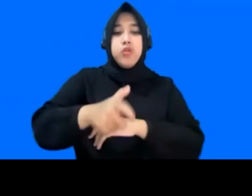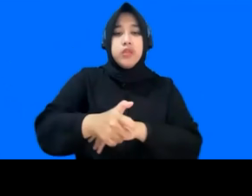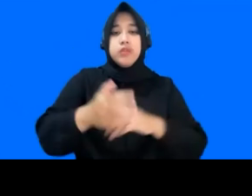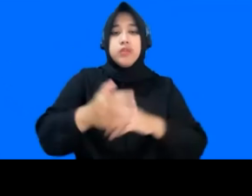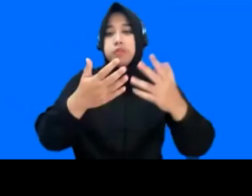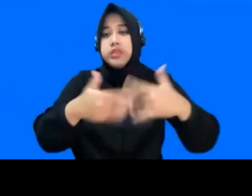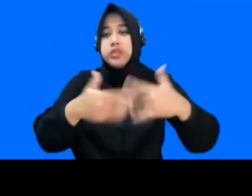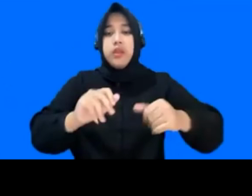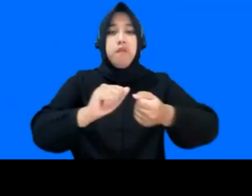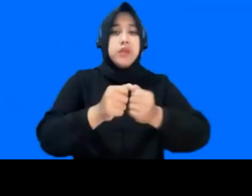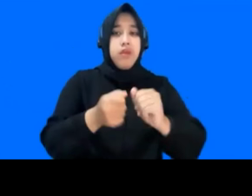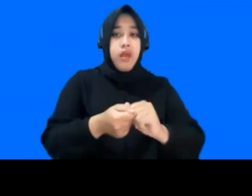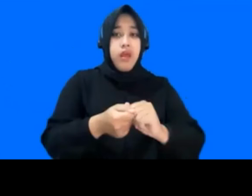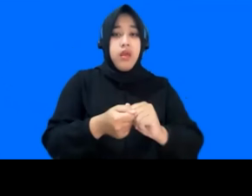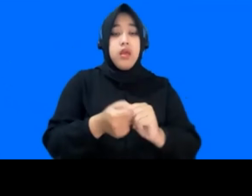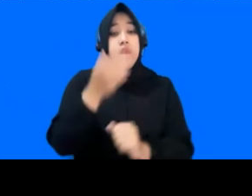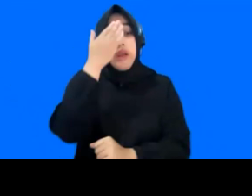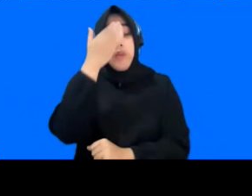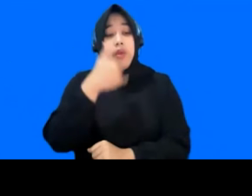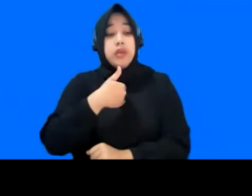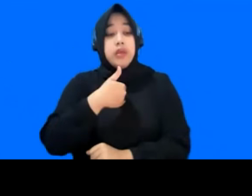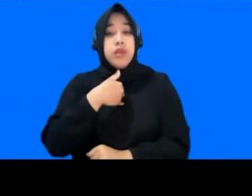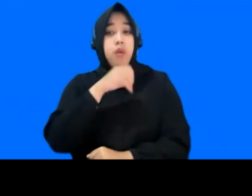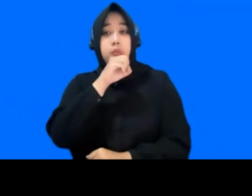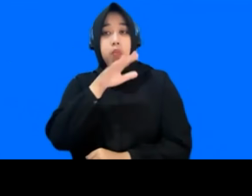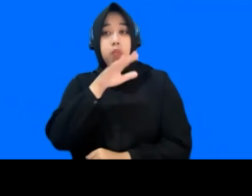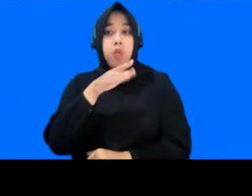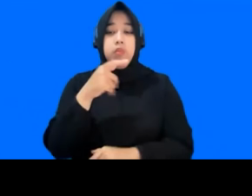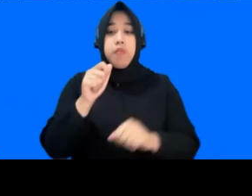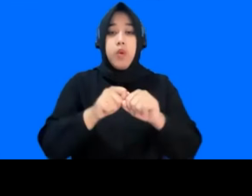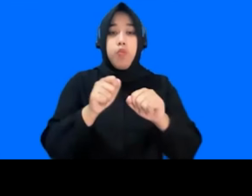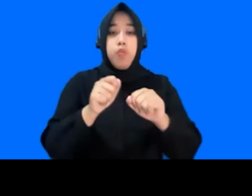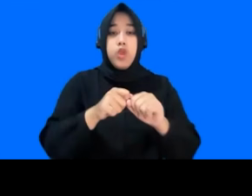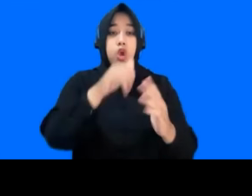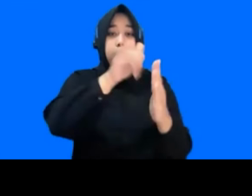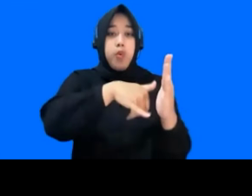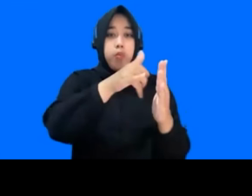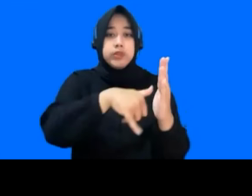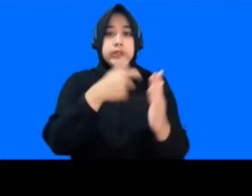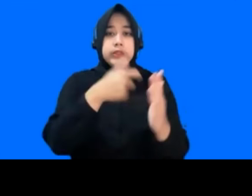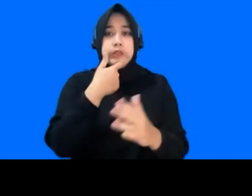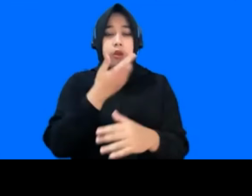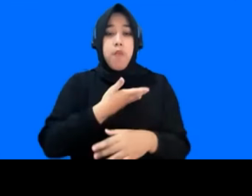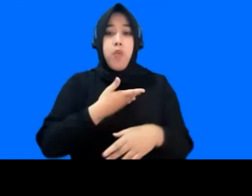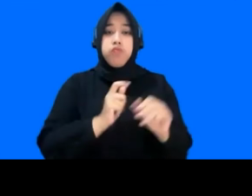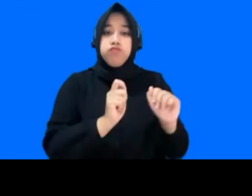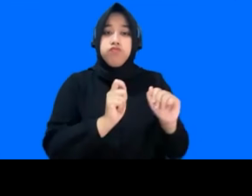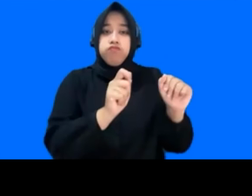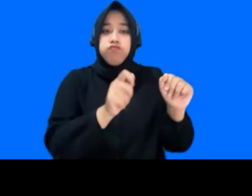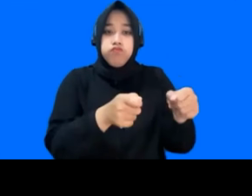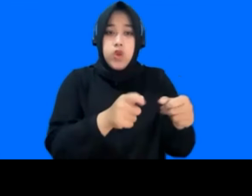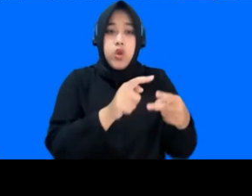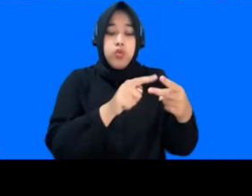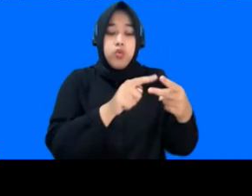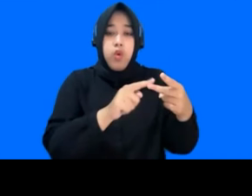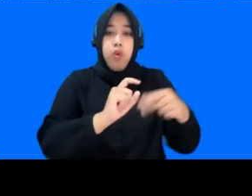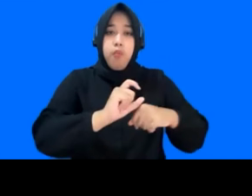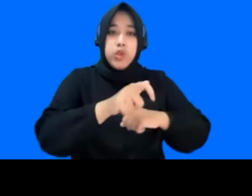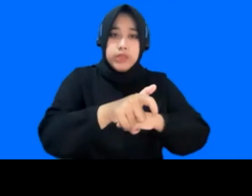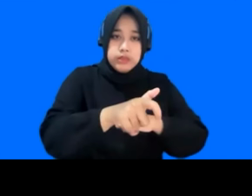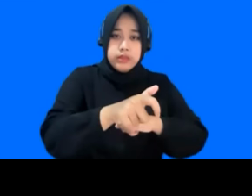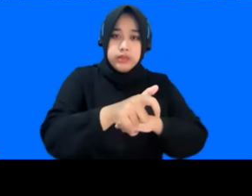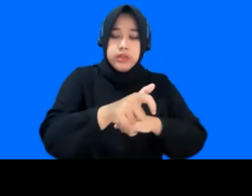I like to make a proposal here. I want to propose a two-step deliberation method that we could use to bring these